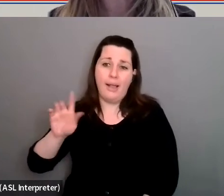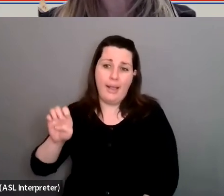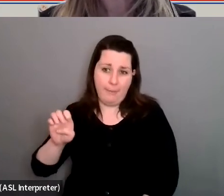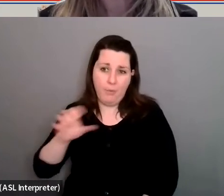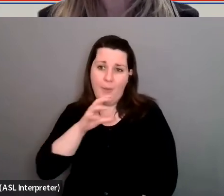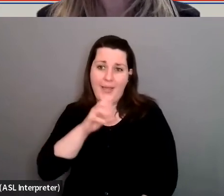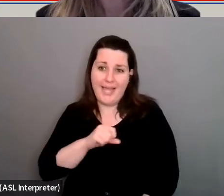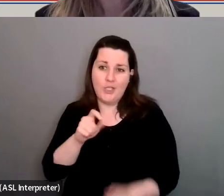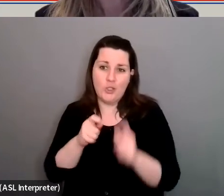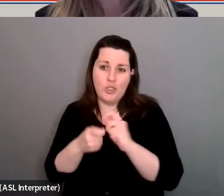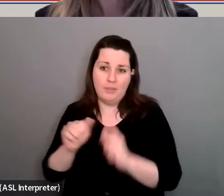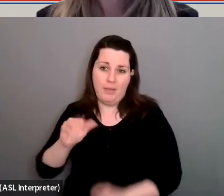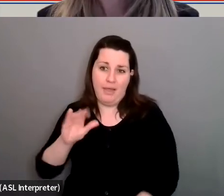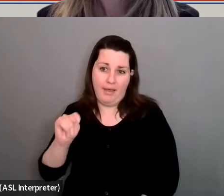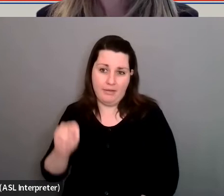Adjustment Act.